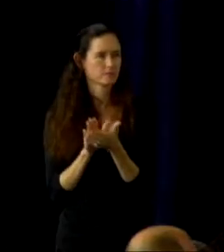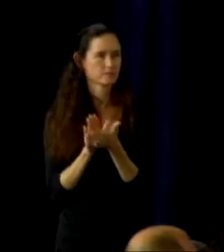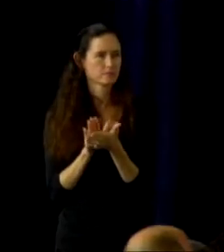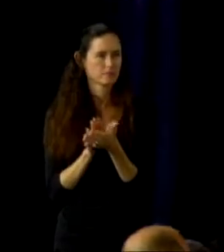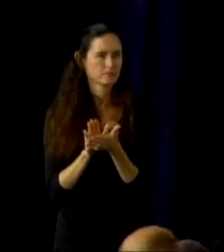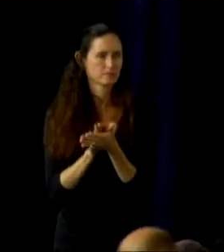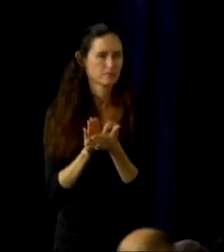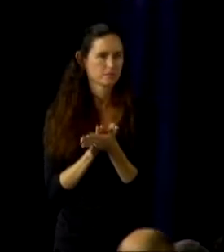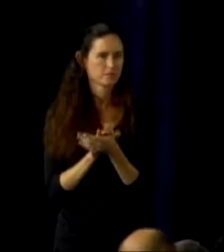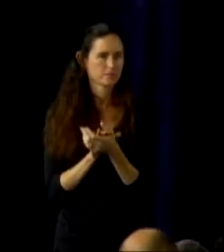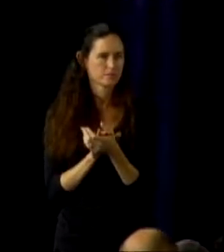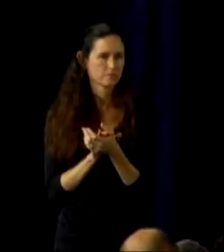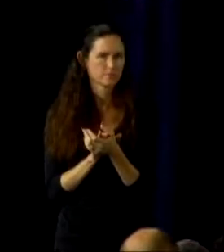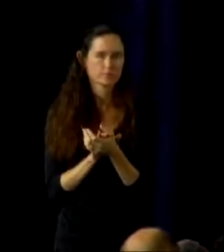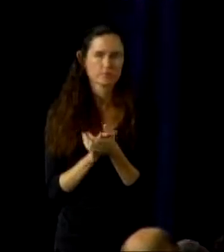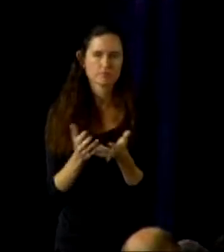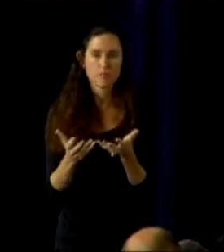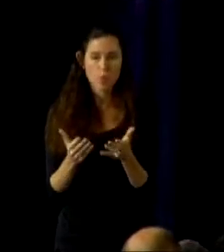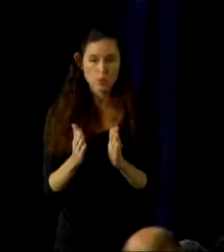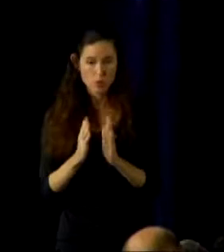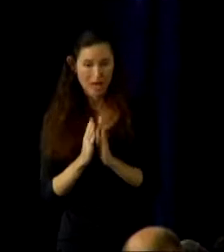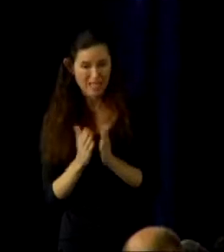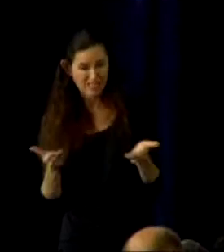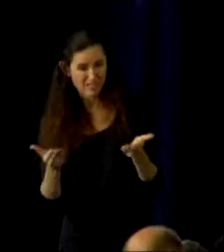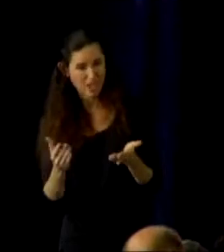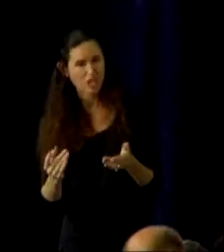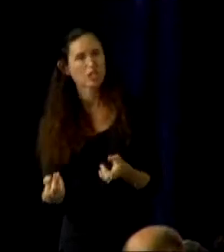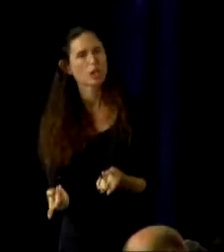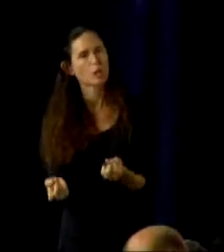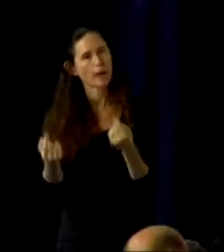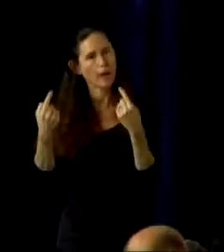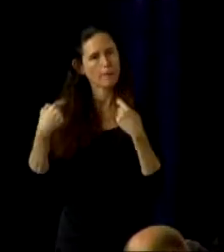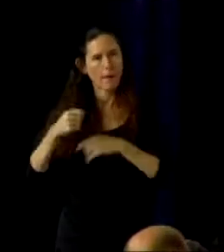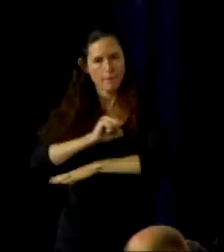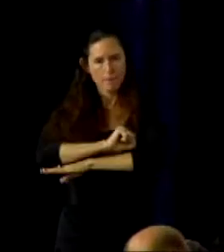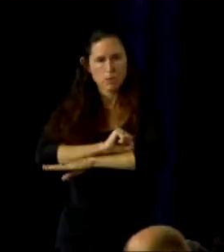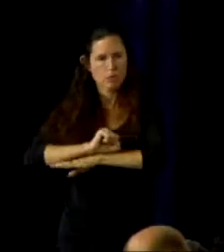And actually, I'd like to ask if Michael's here to come up to the stage.